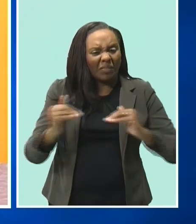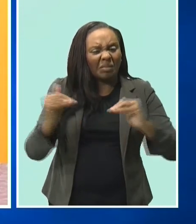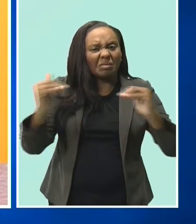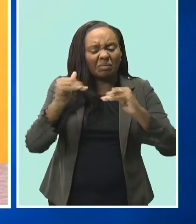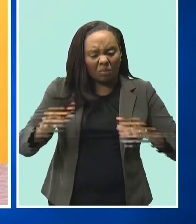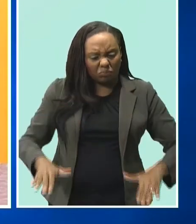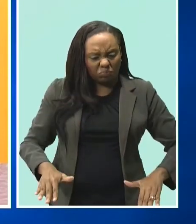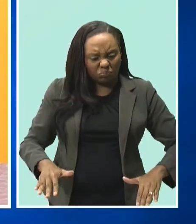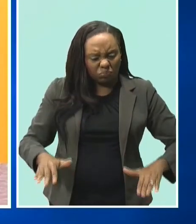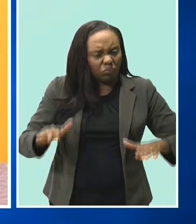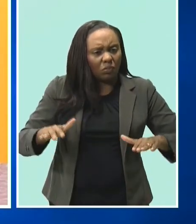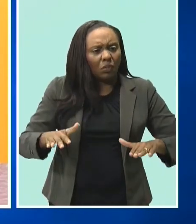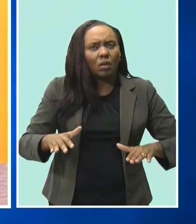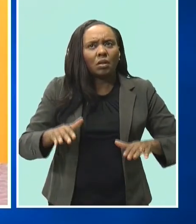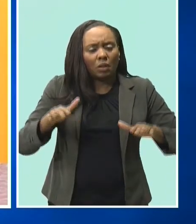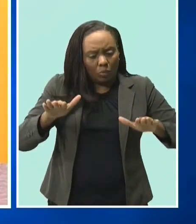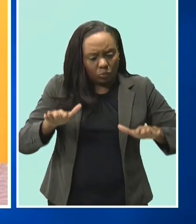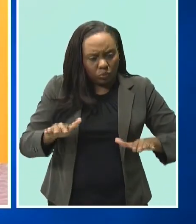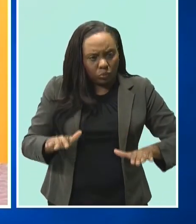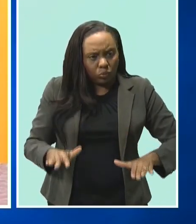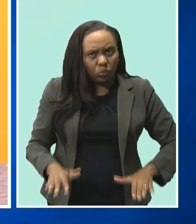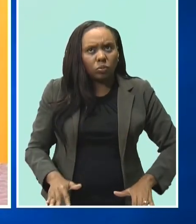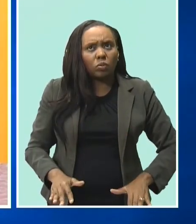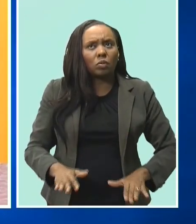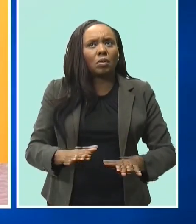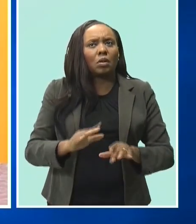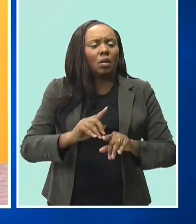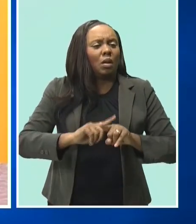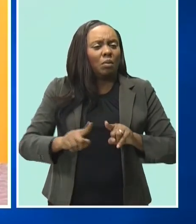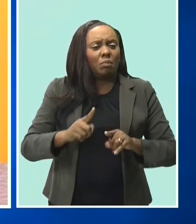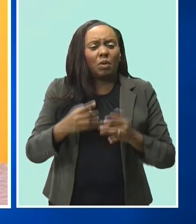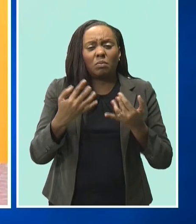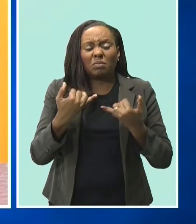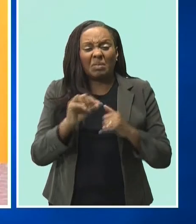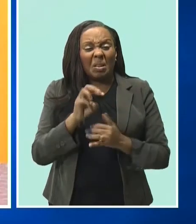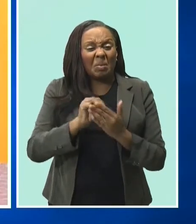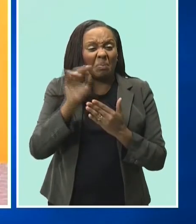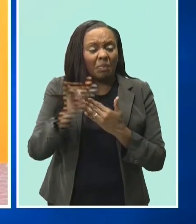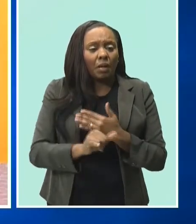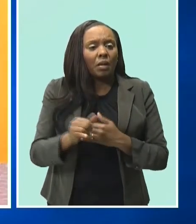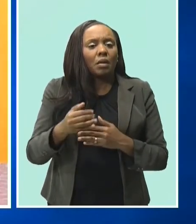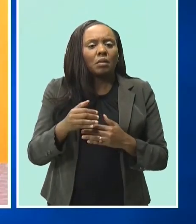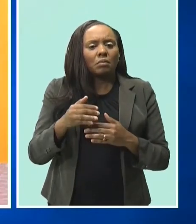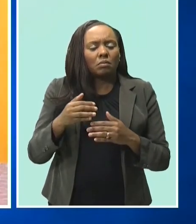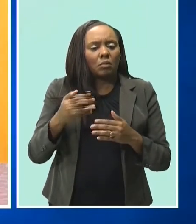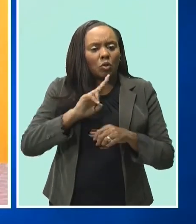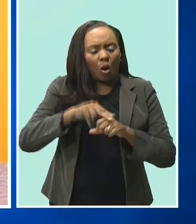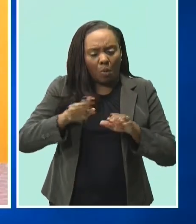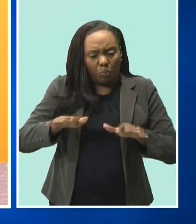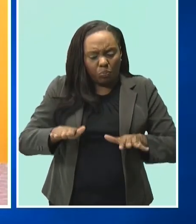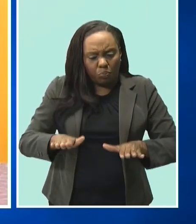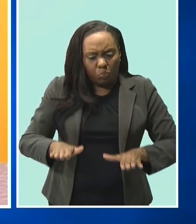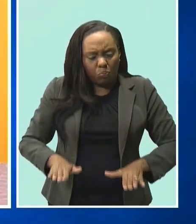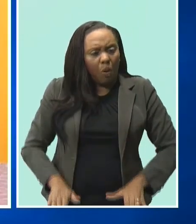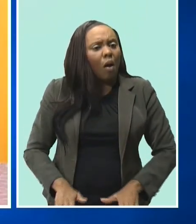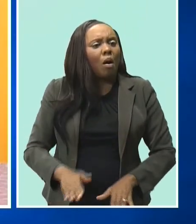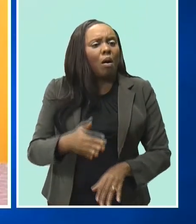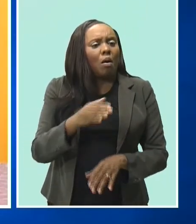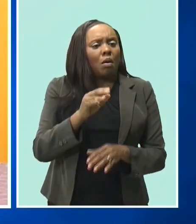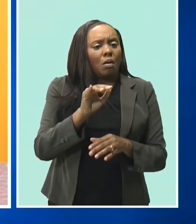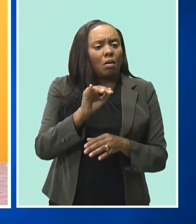vacations, but it holds significance to the community. It could be, say, the first head teacher in a village.